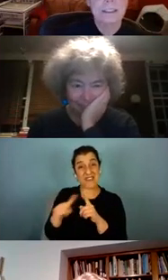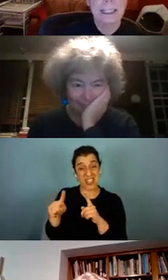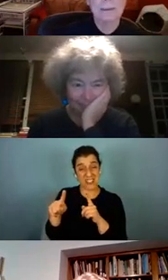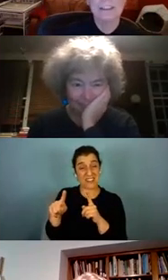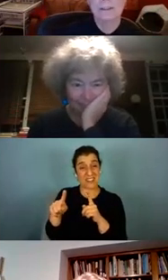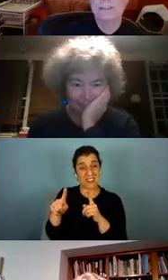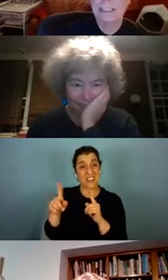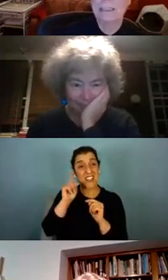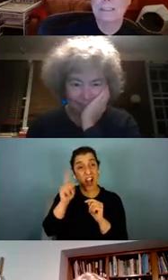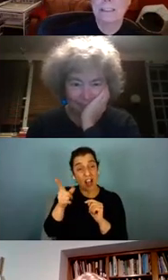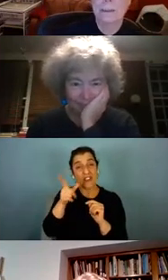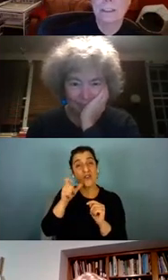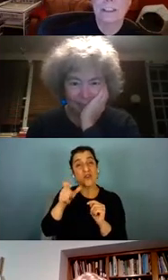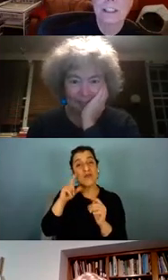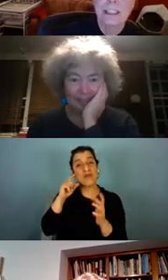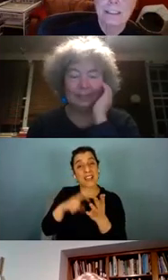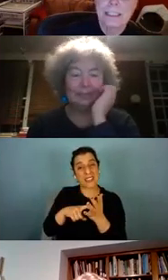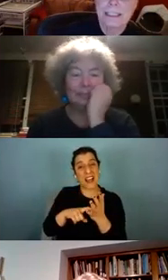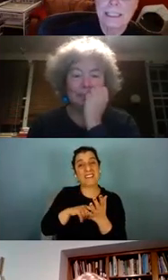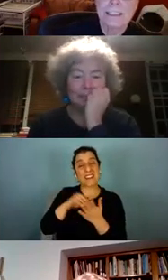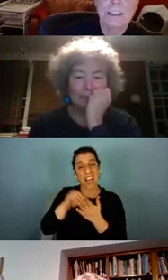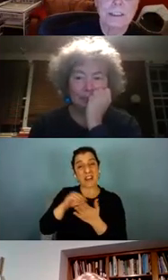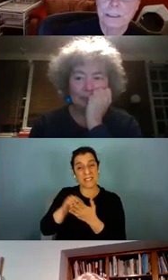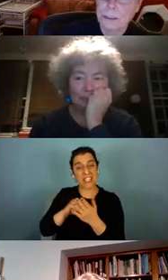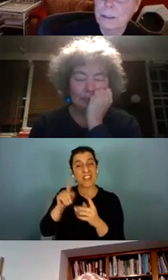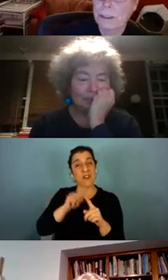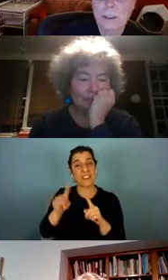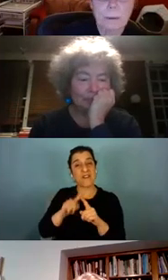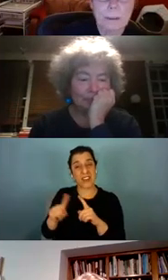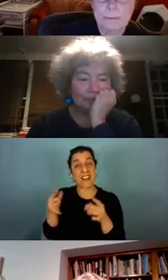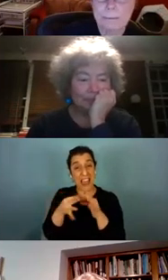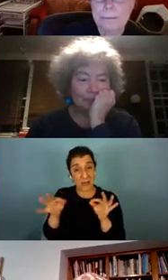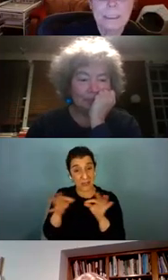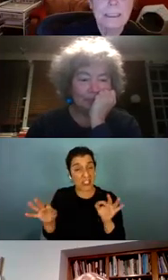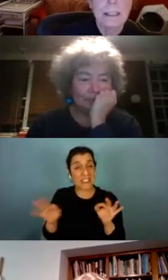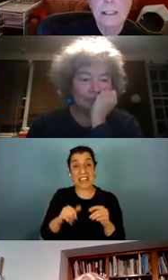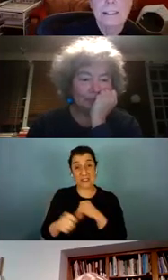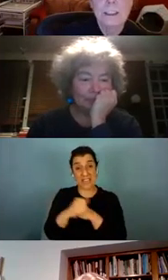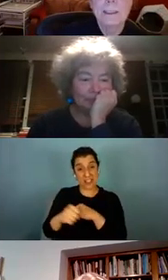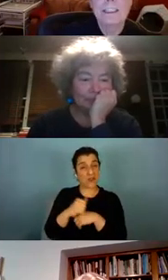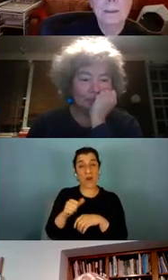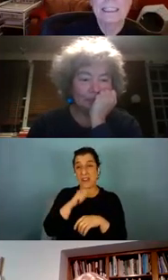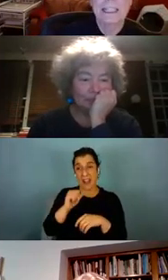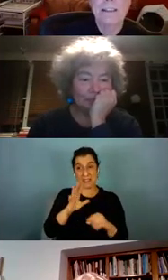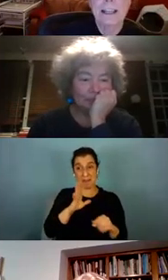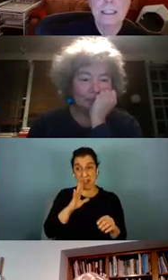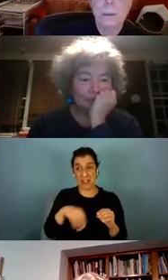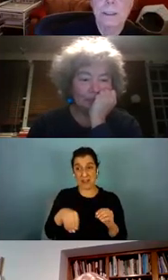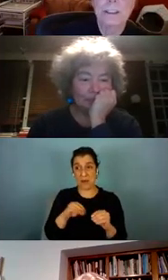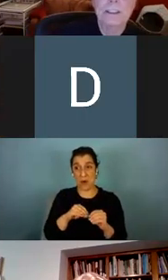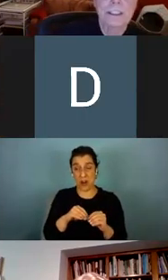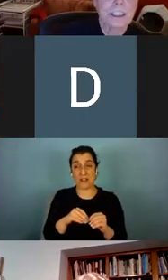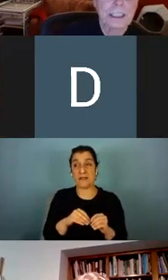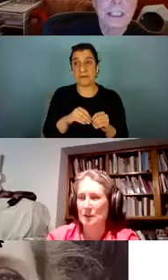particular language or family of languages that is endangered or no longer spoken the 2020 kenneth hale